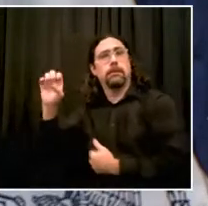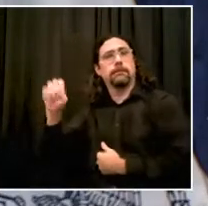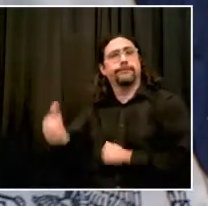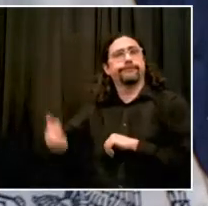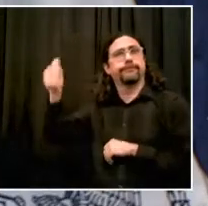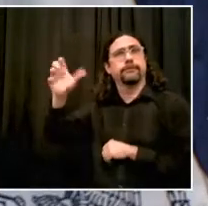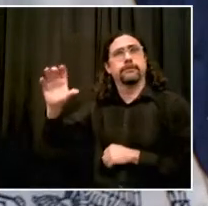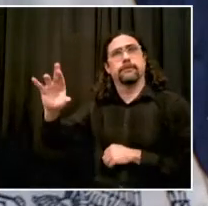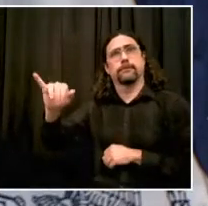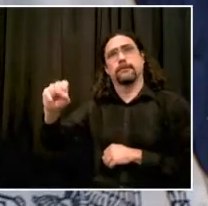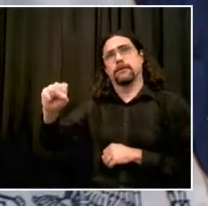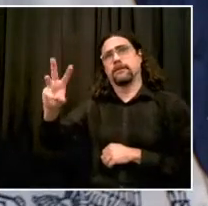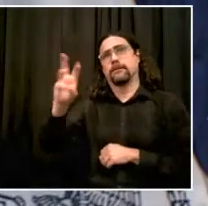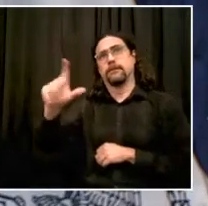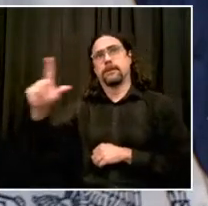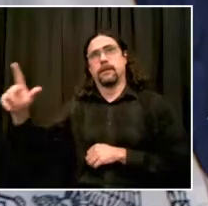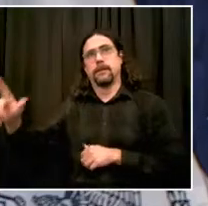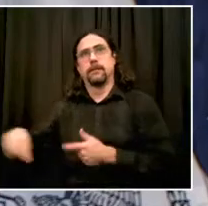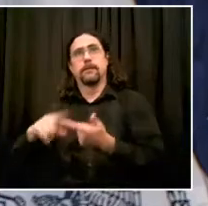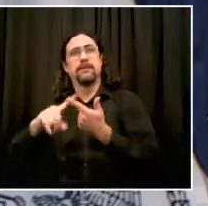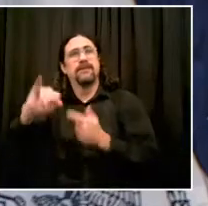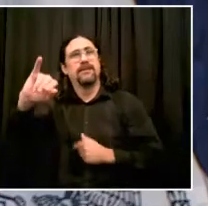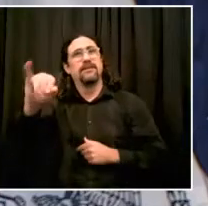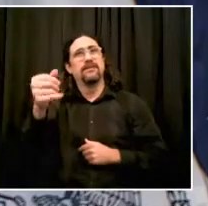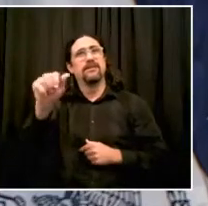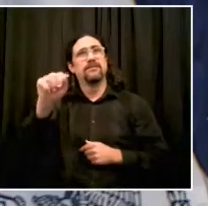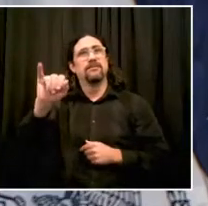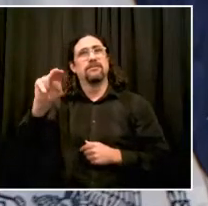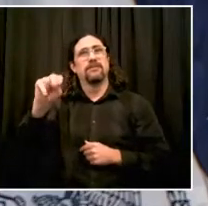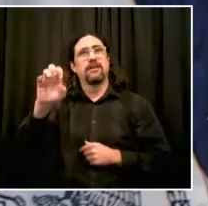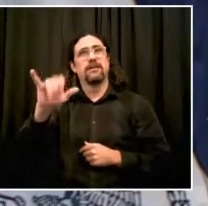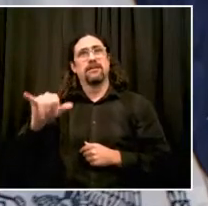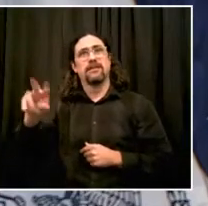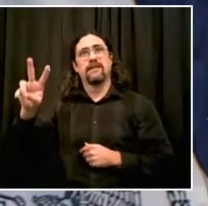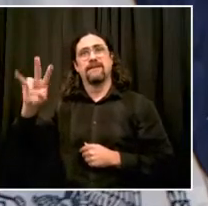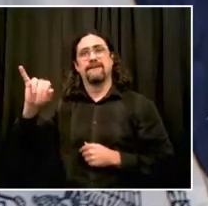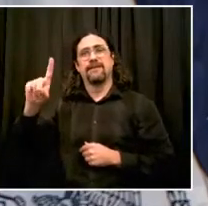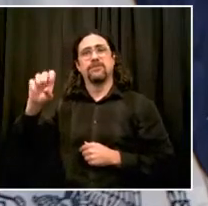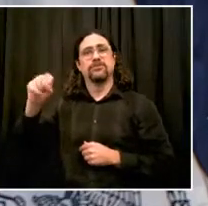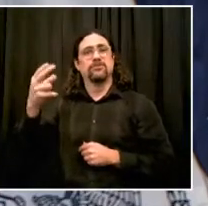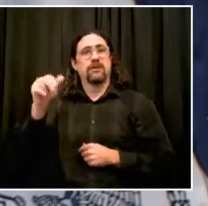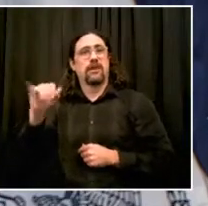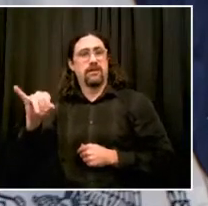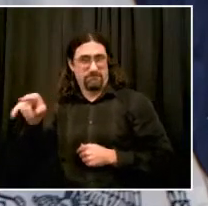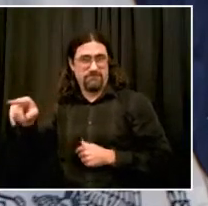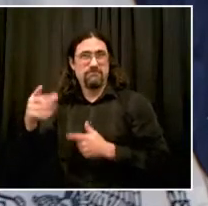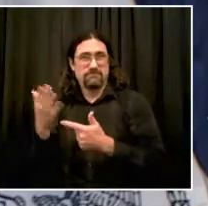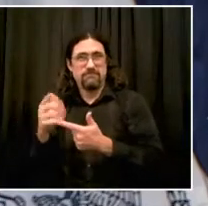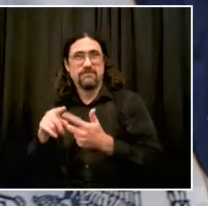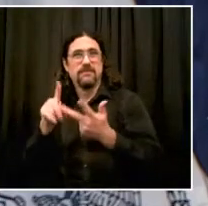and Senior Advisor Dr. Varma. With that, we'll start with Juliet from 1010 Wins.